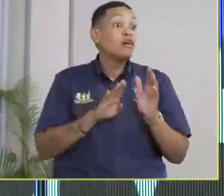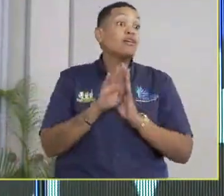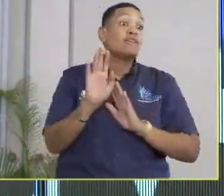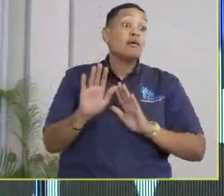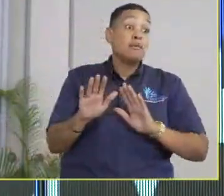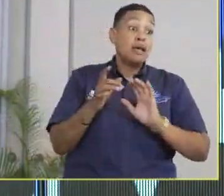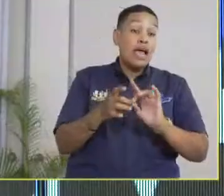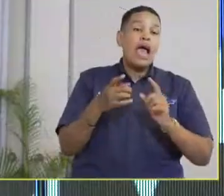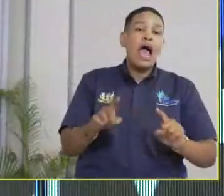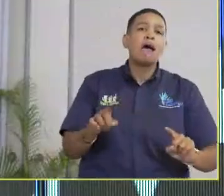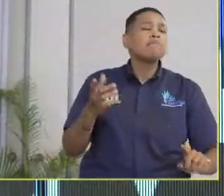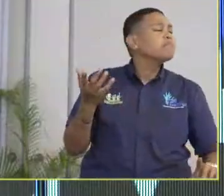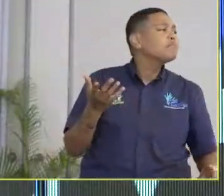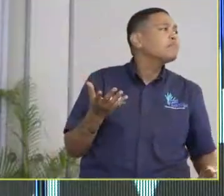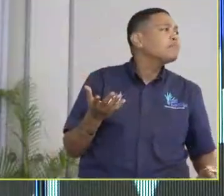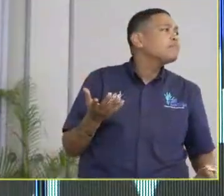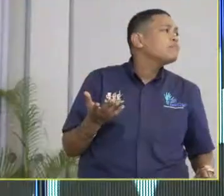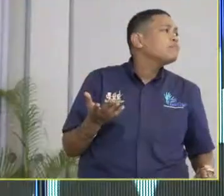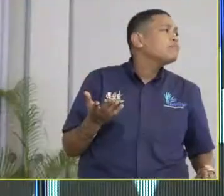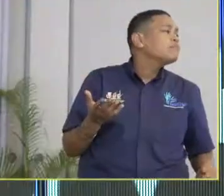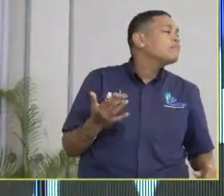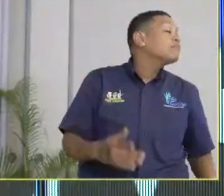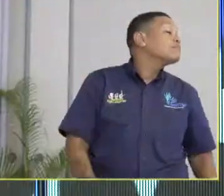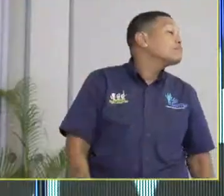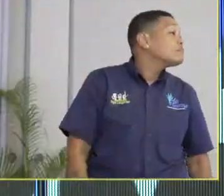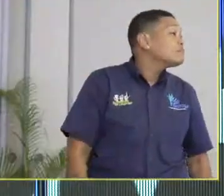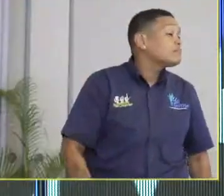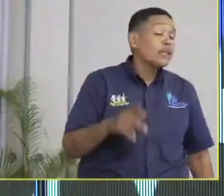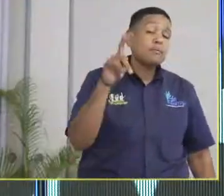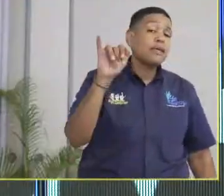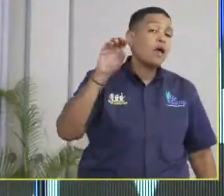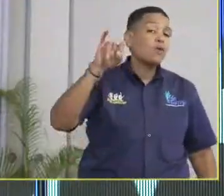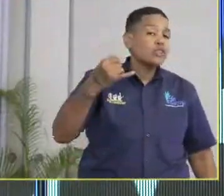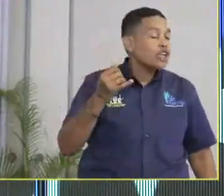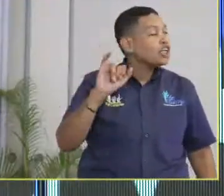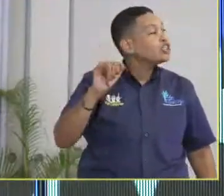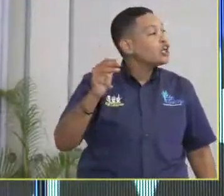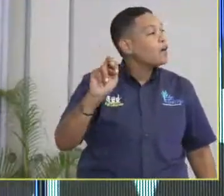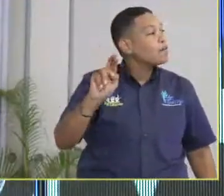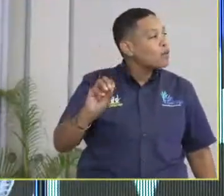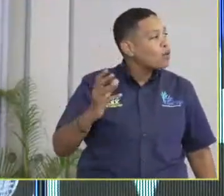website from the PIOJ JAMPRO